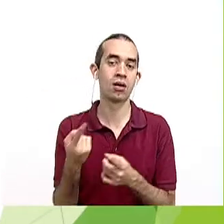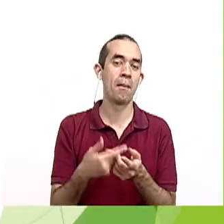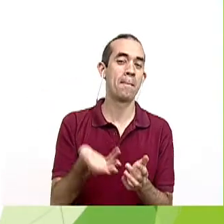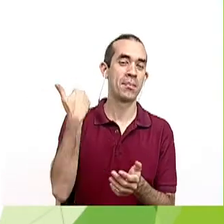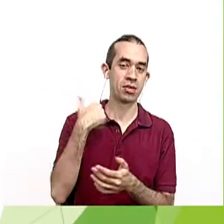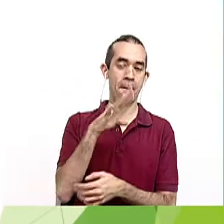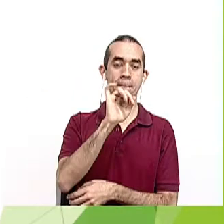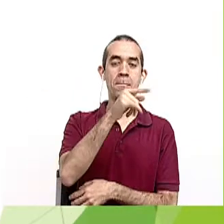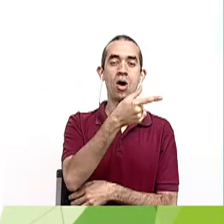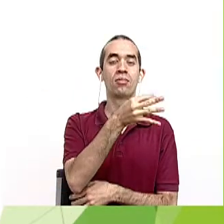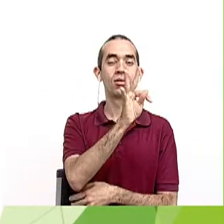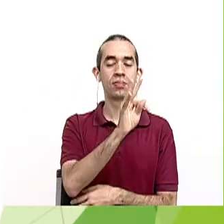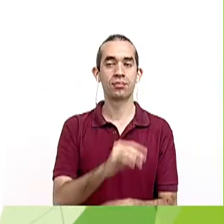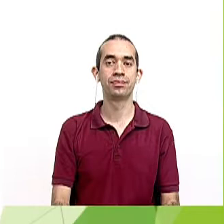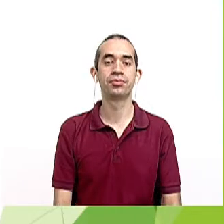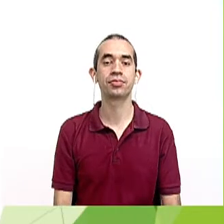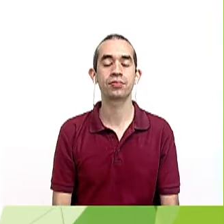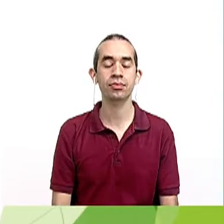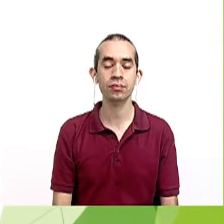next.